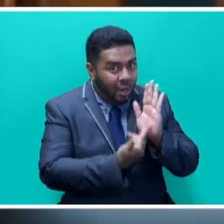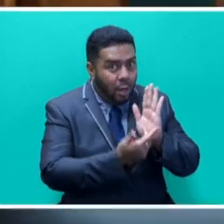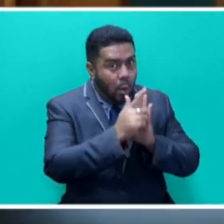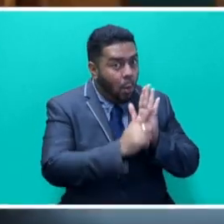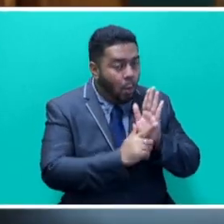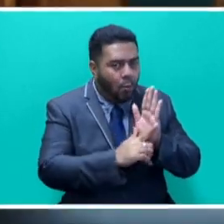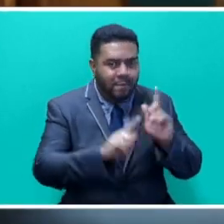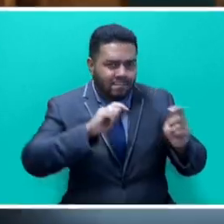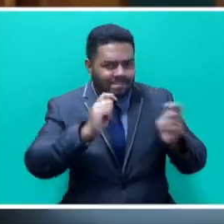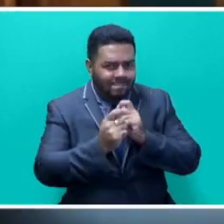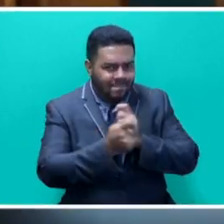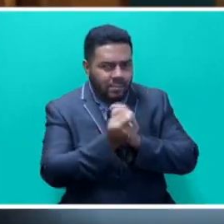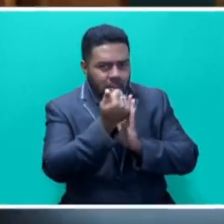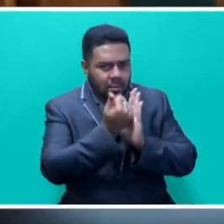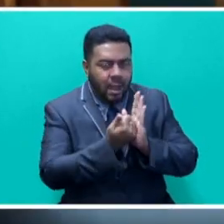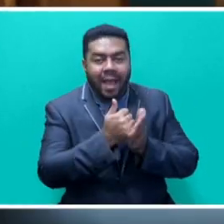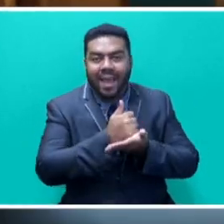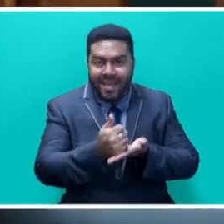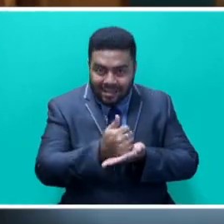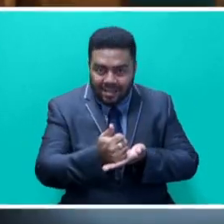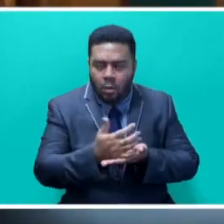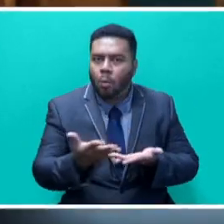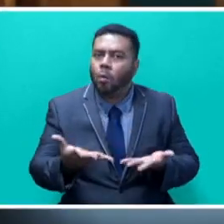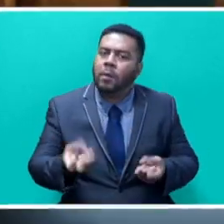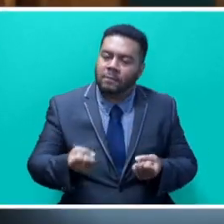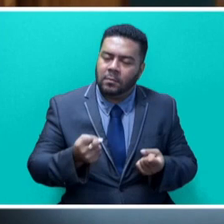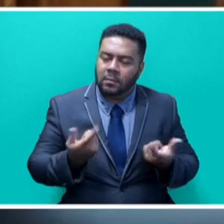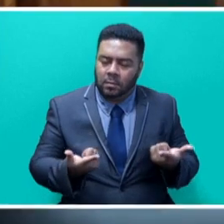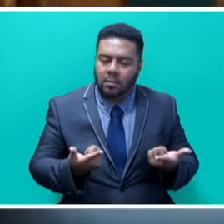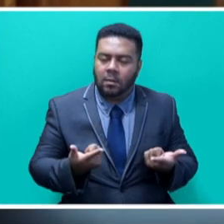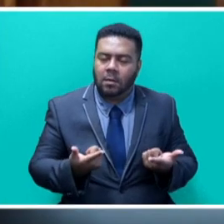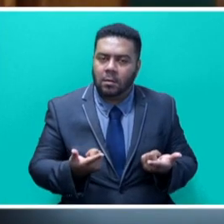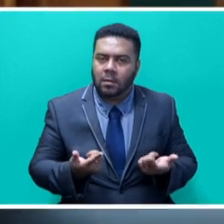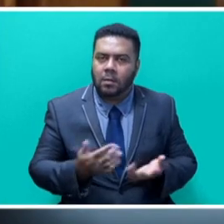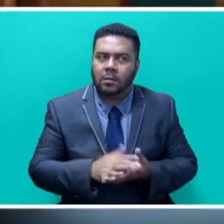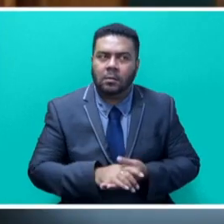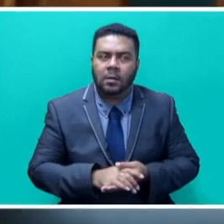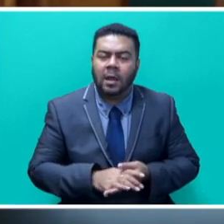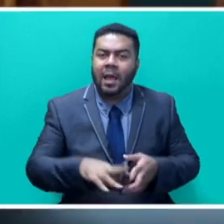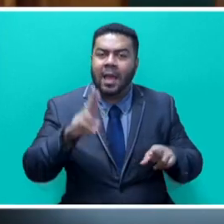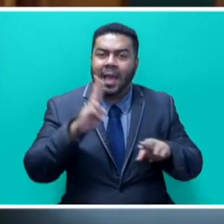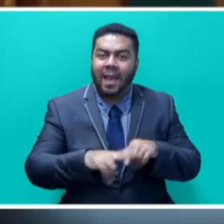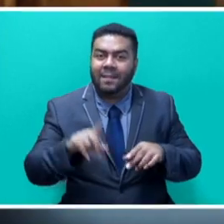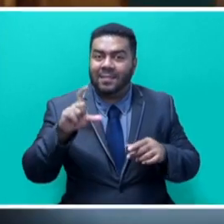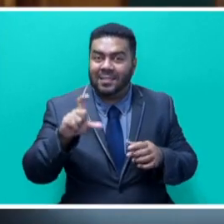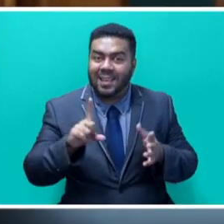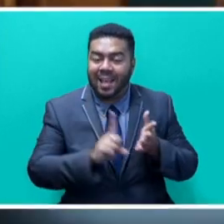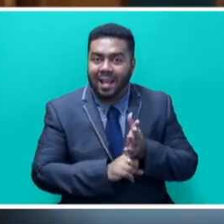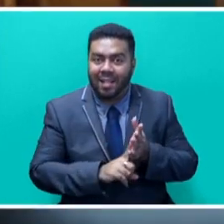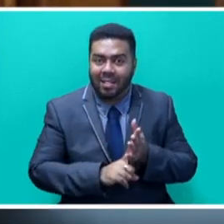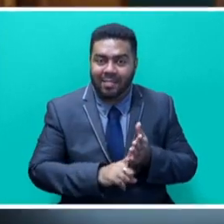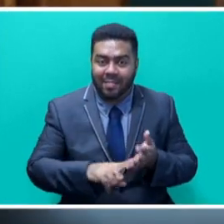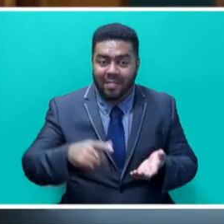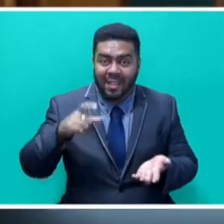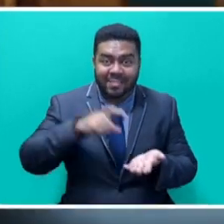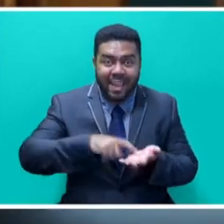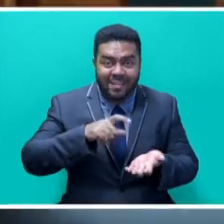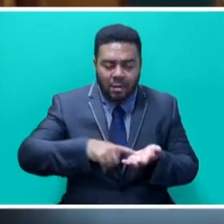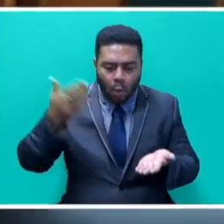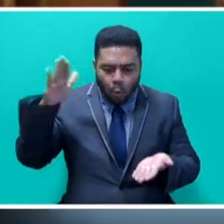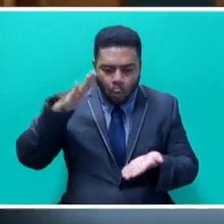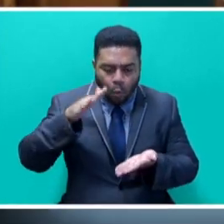sector, with efficiencies being gained in FHCL, massive reduction in its debt stock, and the setting up